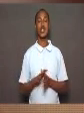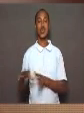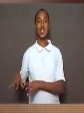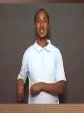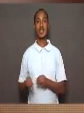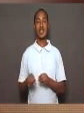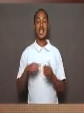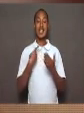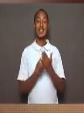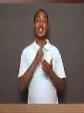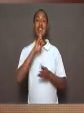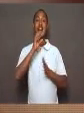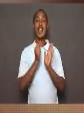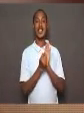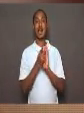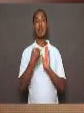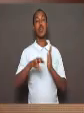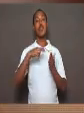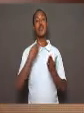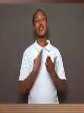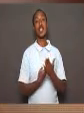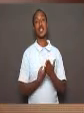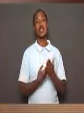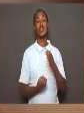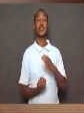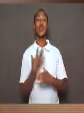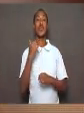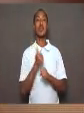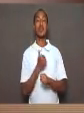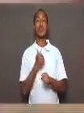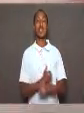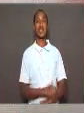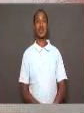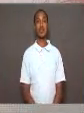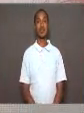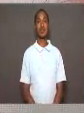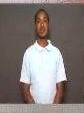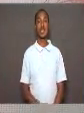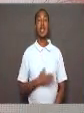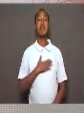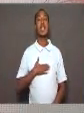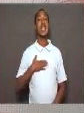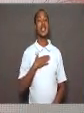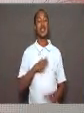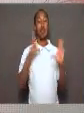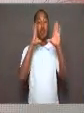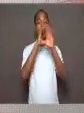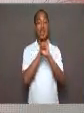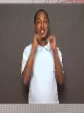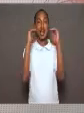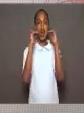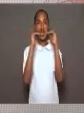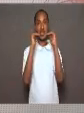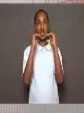Students, these are examples of this sort of preparation. Please complete the